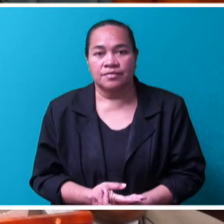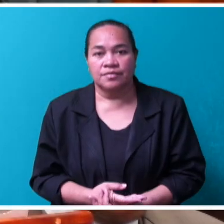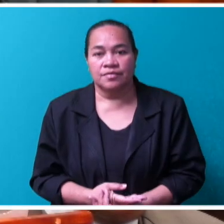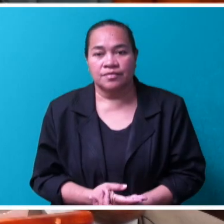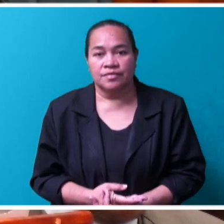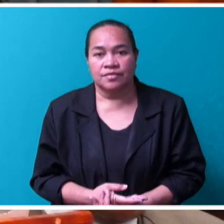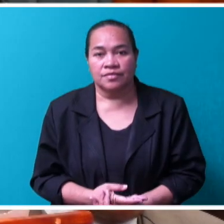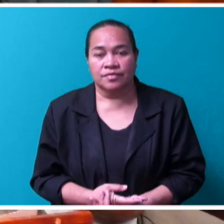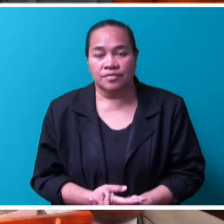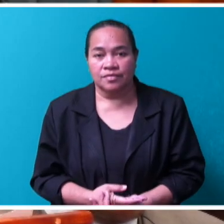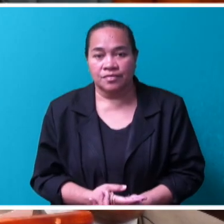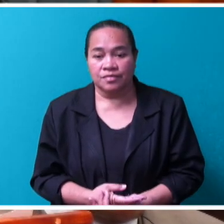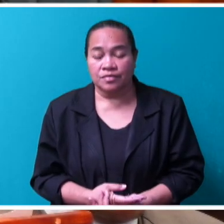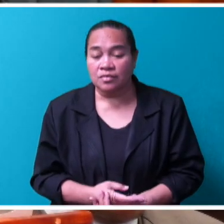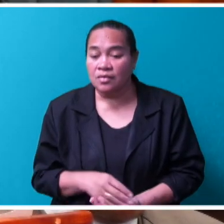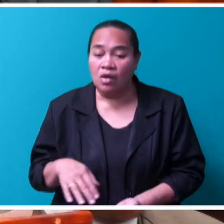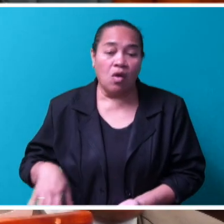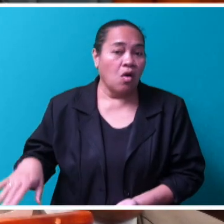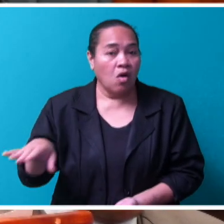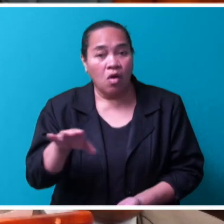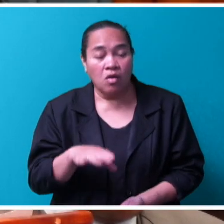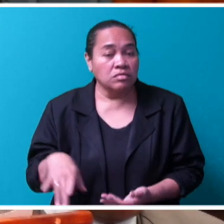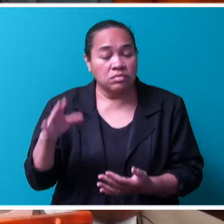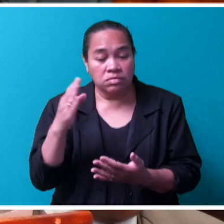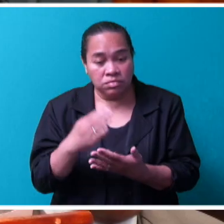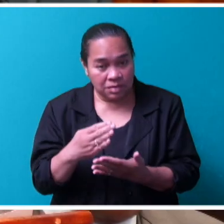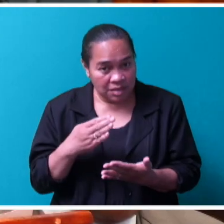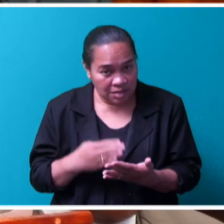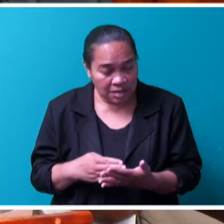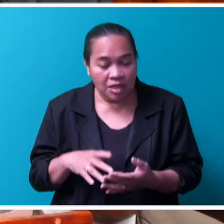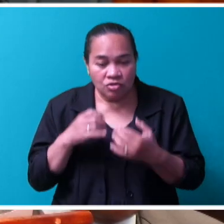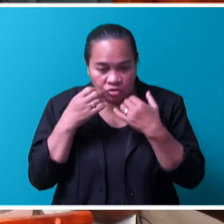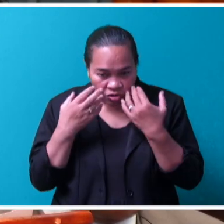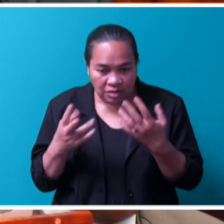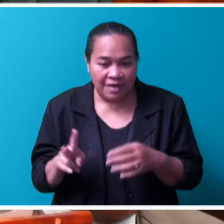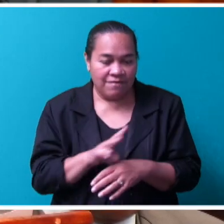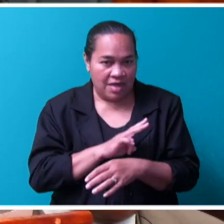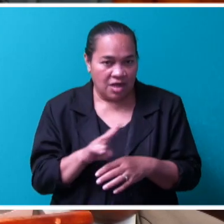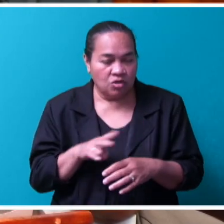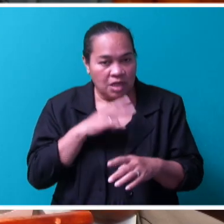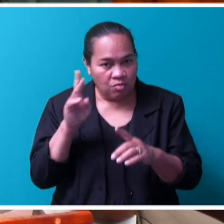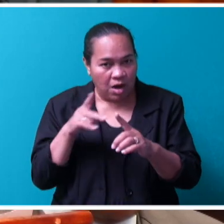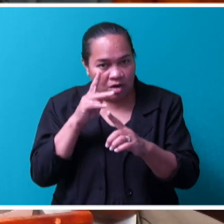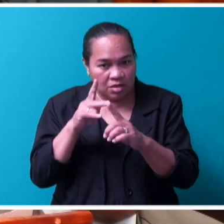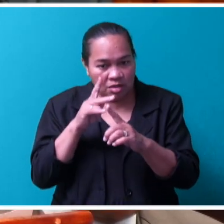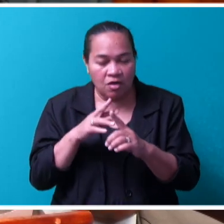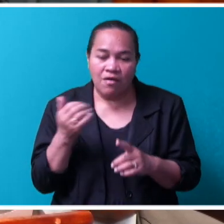Mr. Speaker, sir, every budget reflects the values and priorities of a